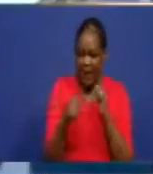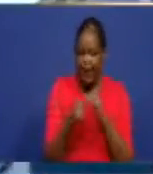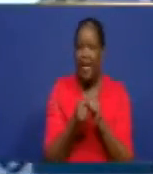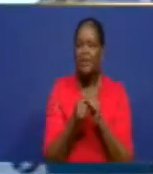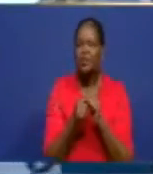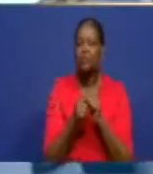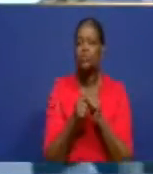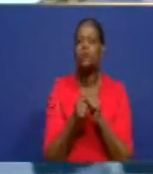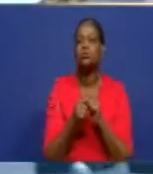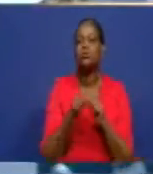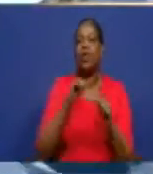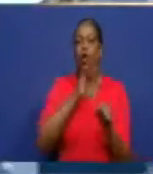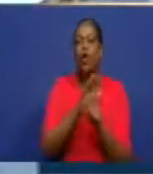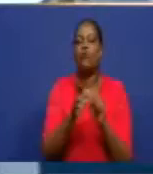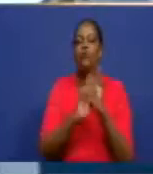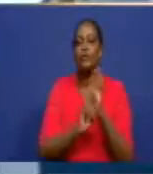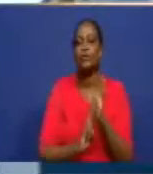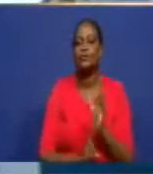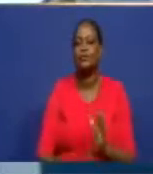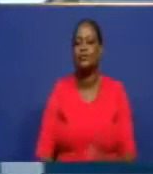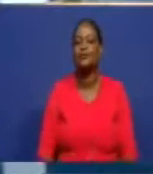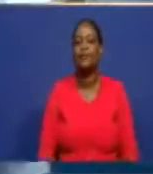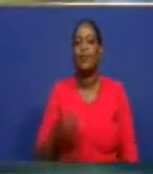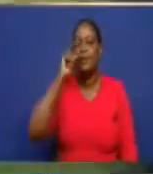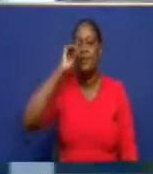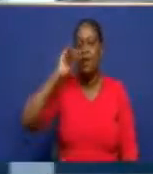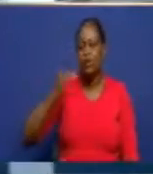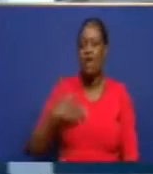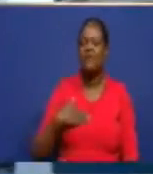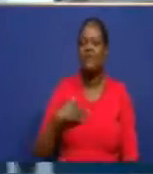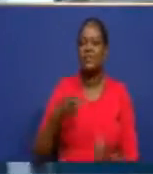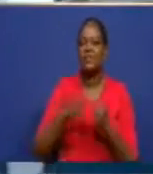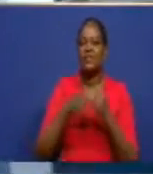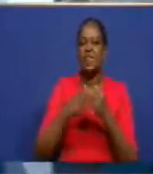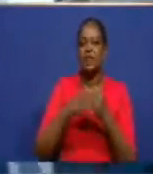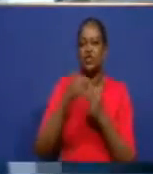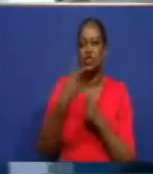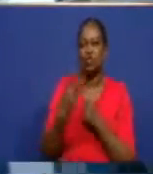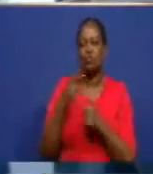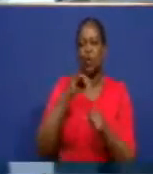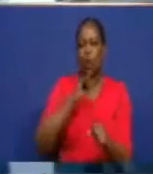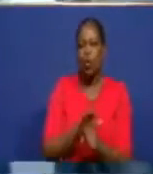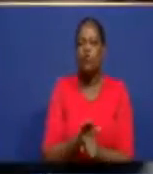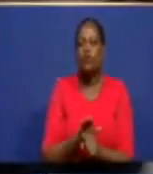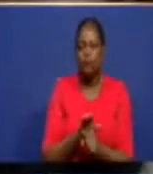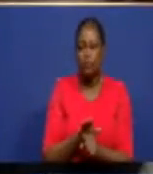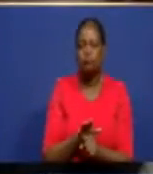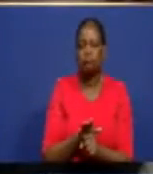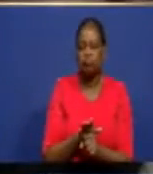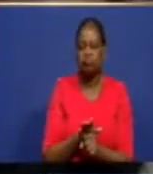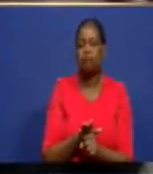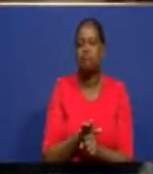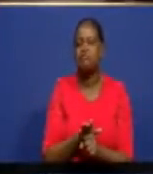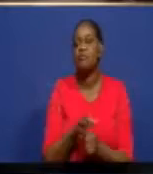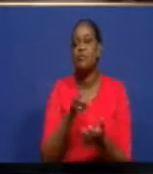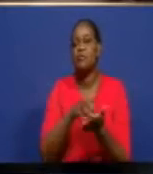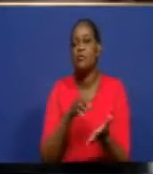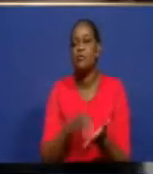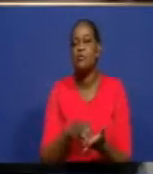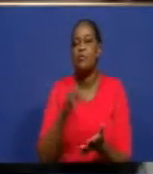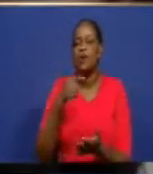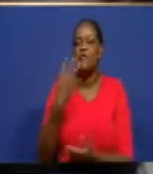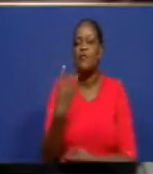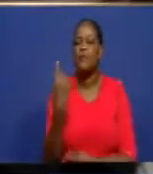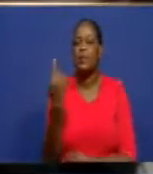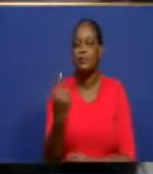COVID-19. Mombasa County has recorded 752 coronavirus cases in April alone. In Siaya, the county